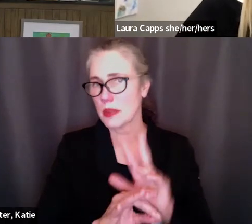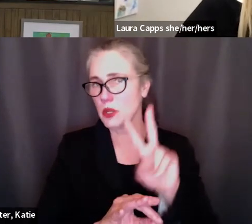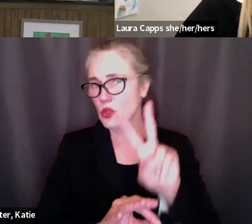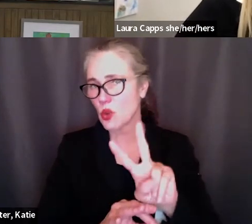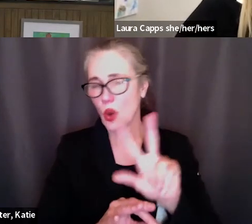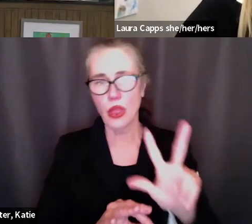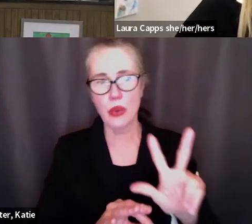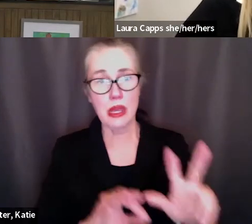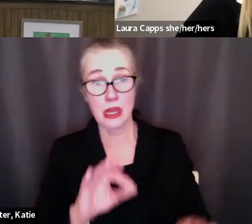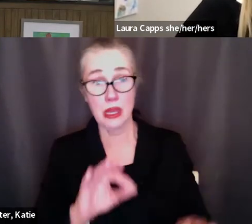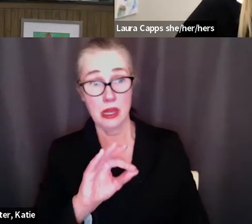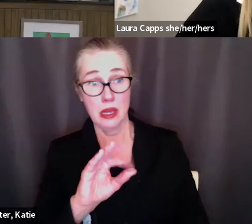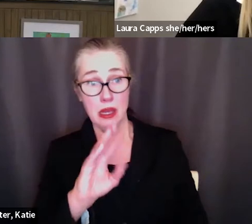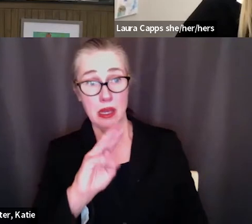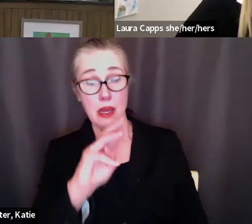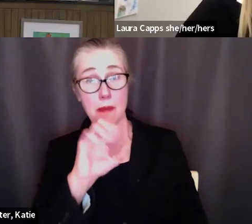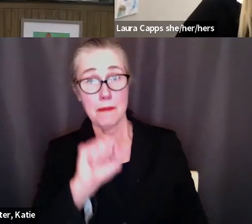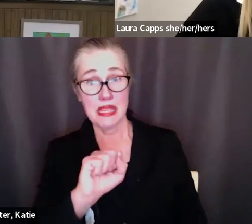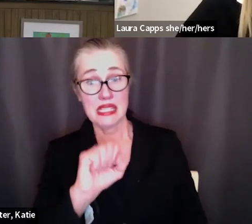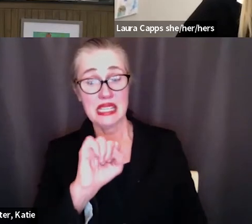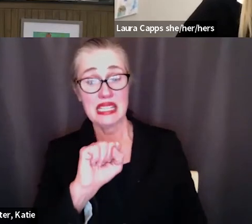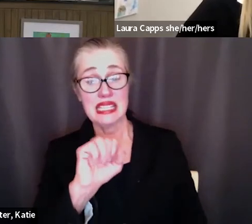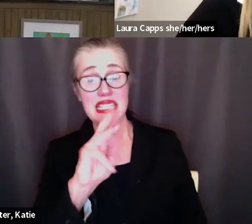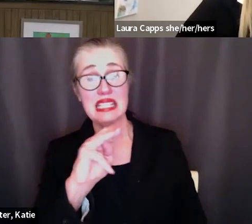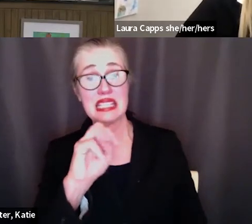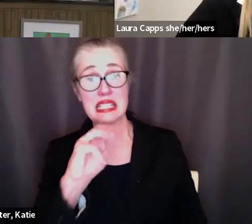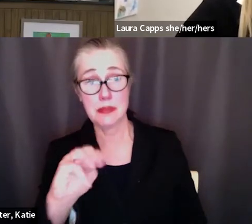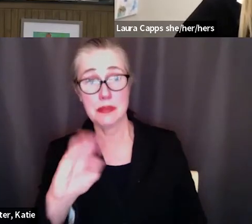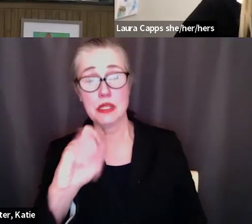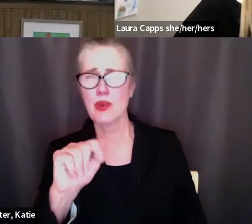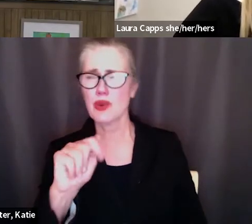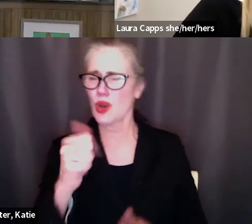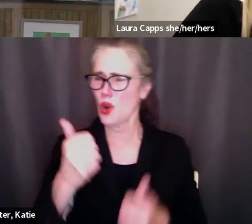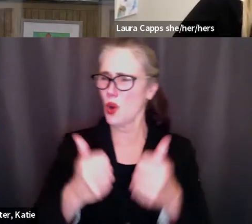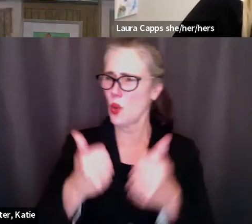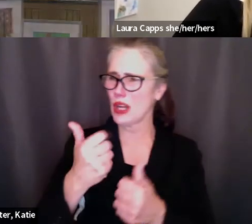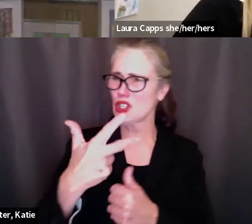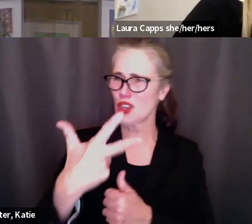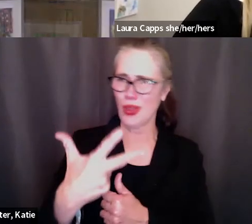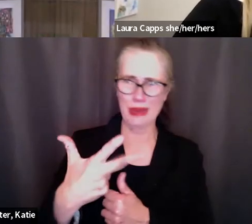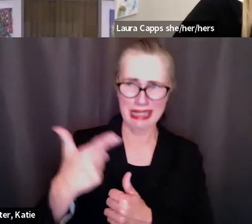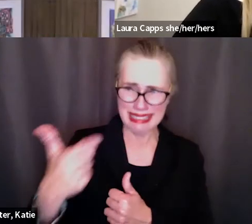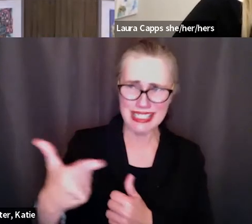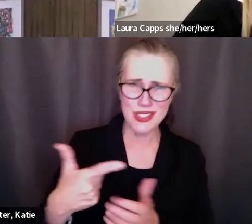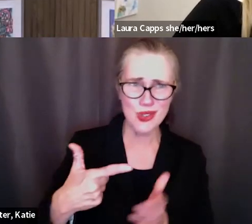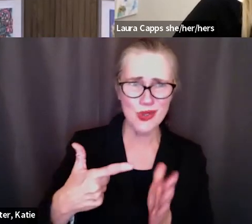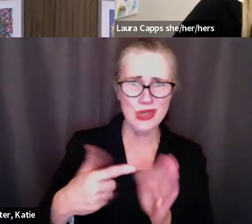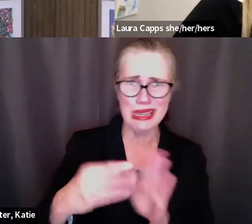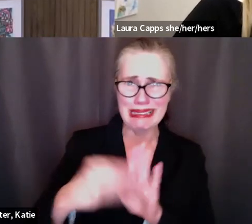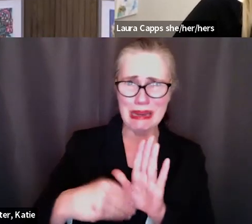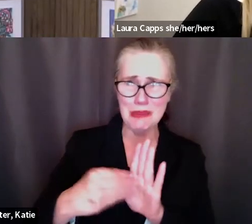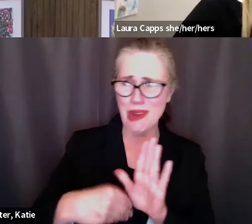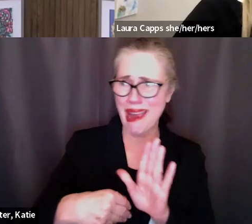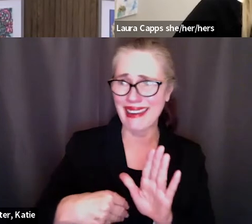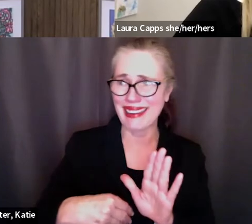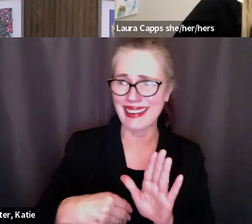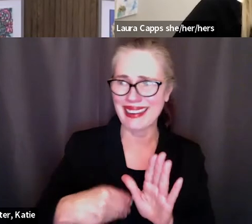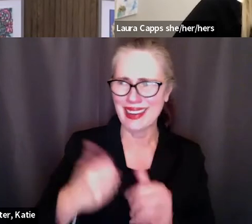clarify what what three that we've decided because we've kind of been were you keeping cap to oh